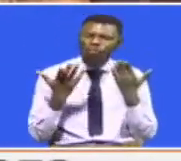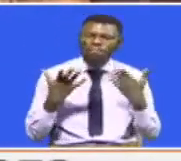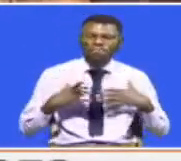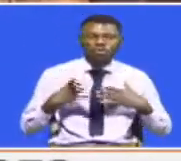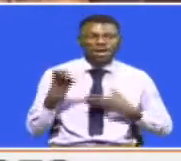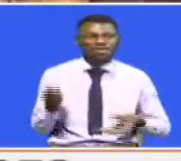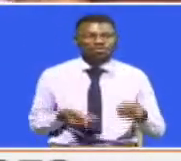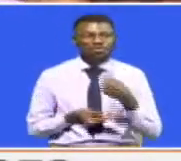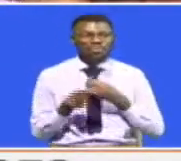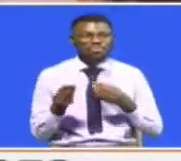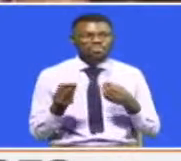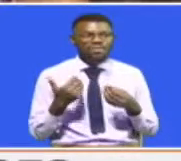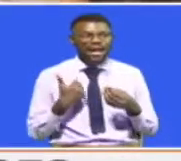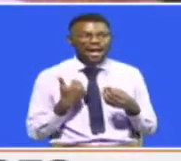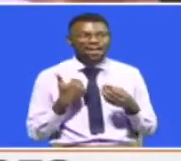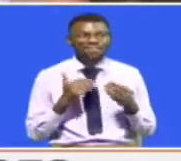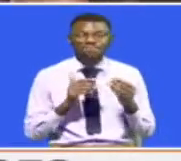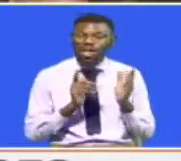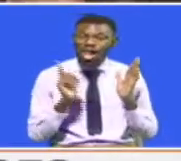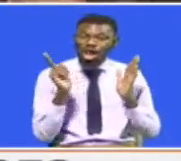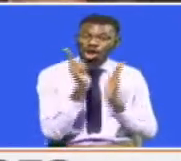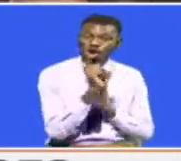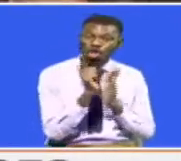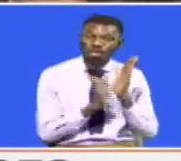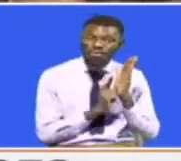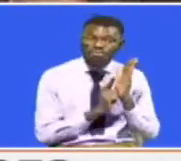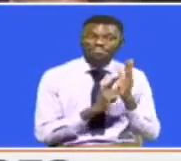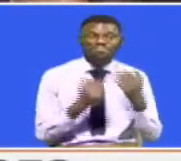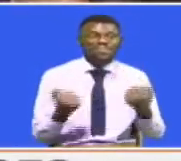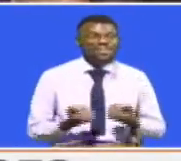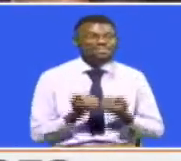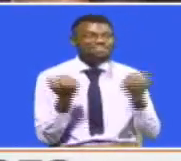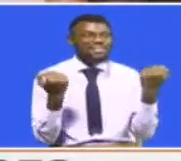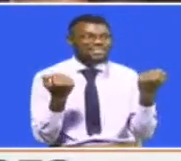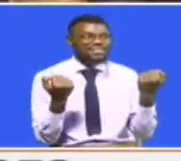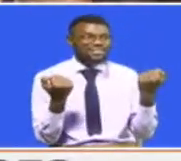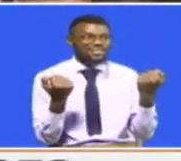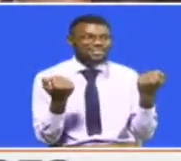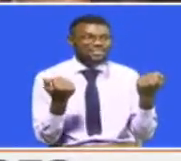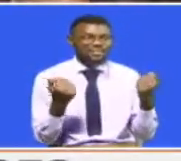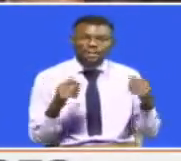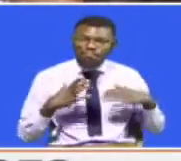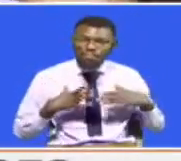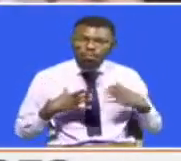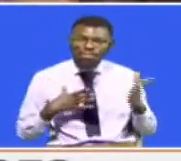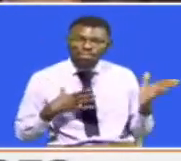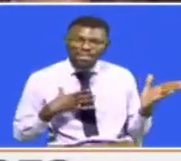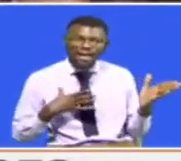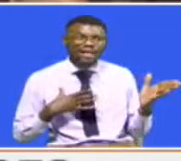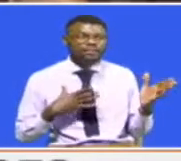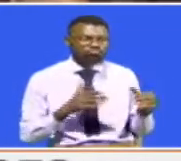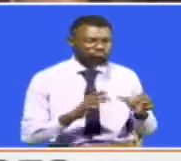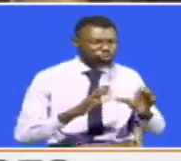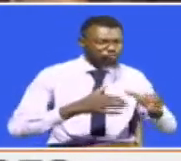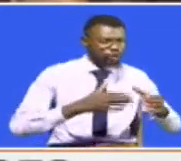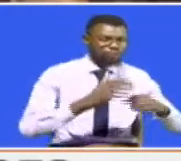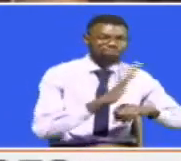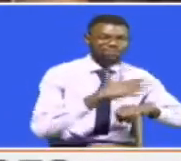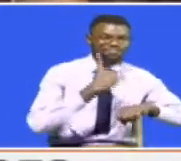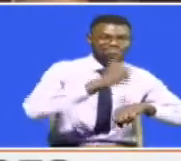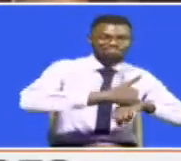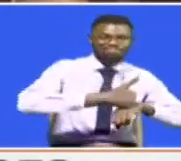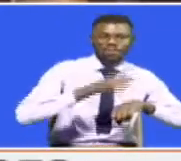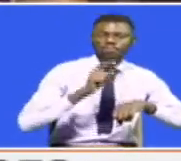inasema mwekezaji akiwa hapa yafaa atafute wafanyikazi kutoka area